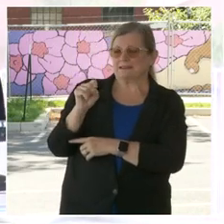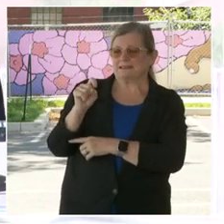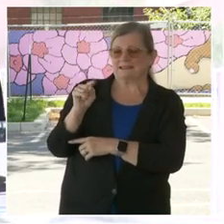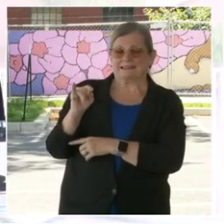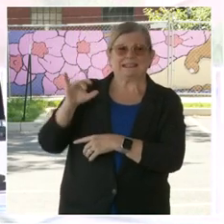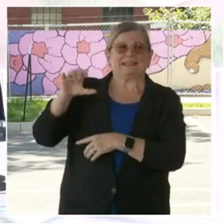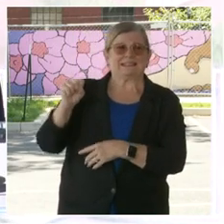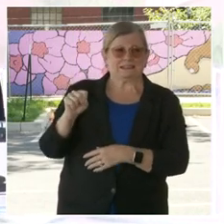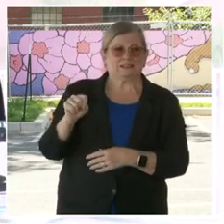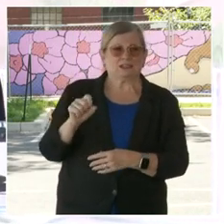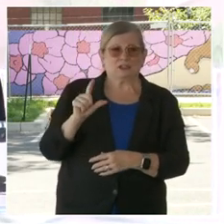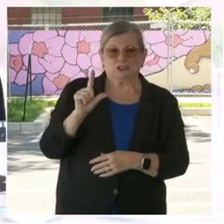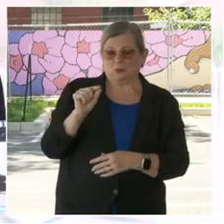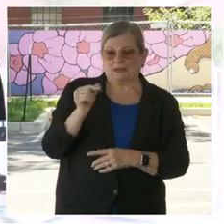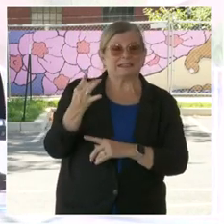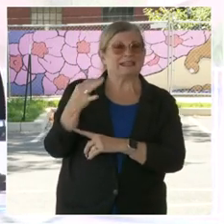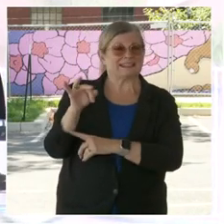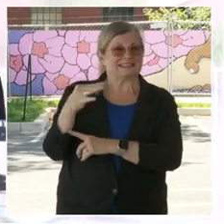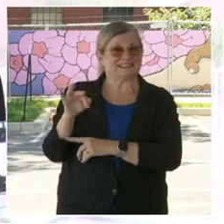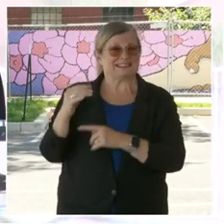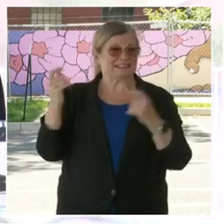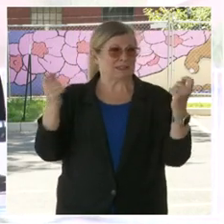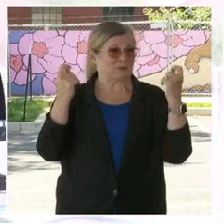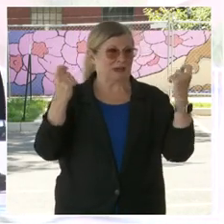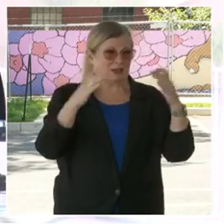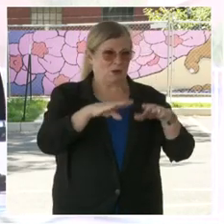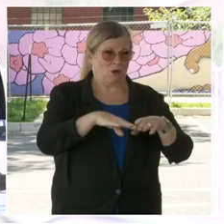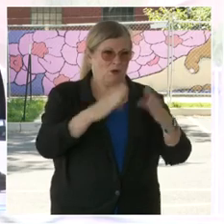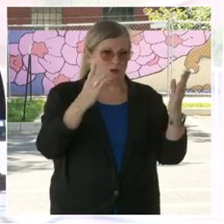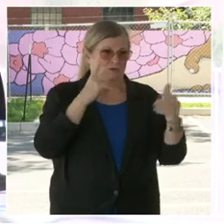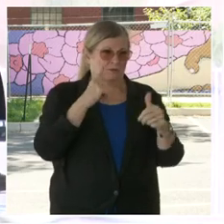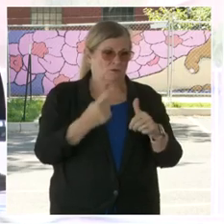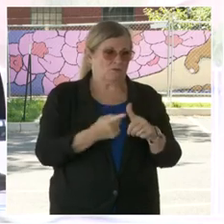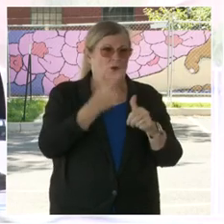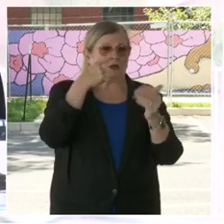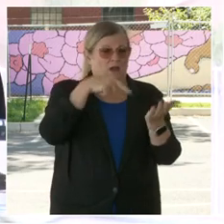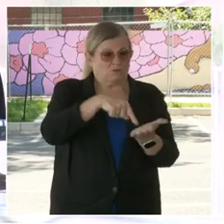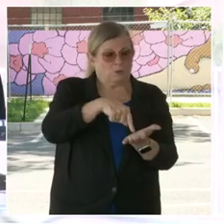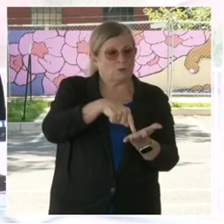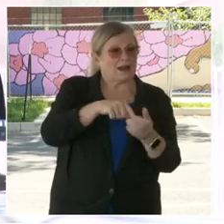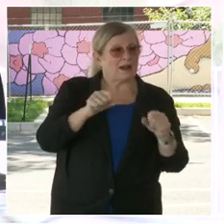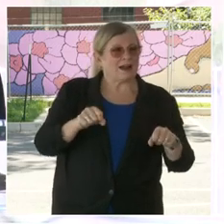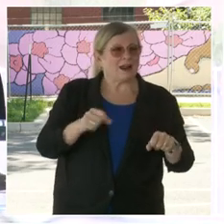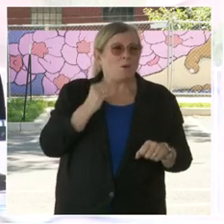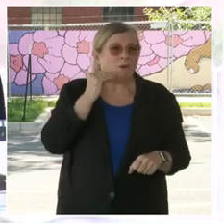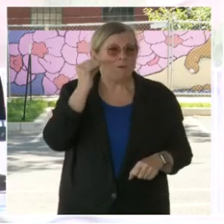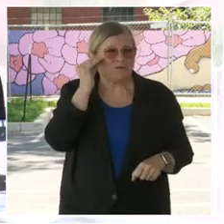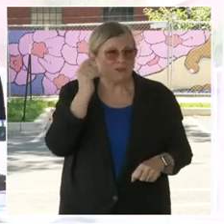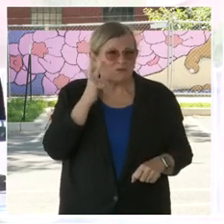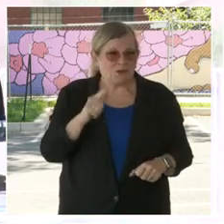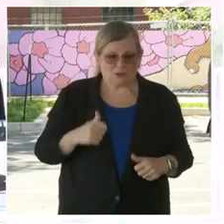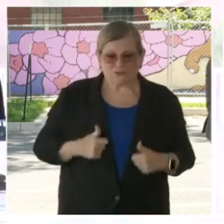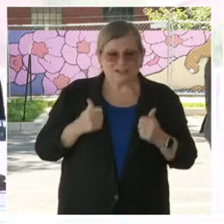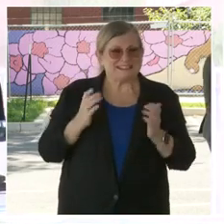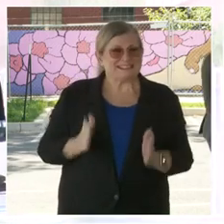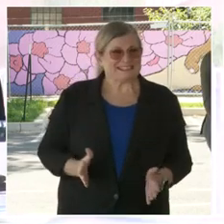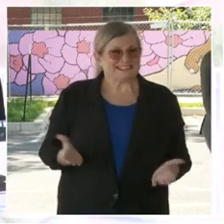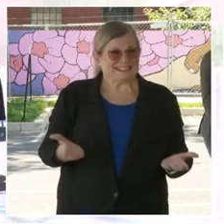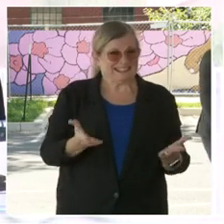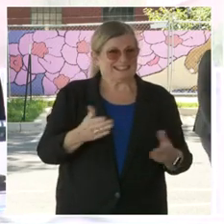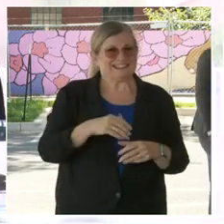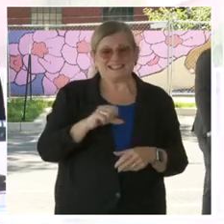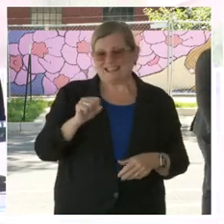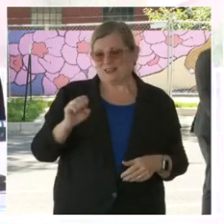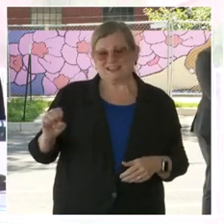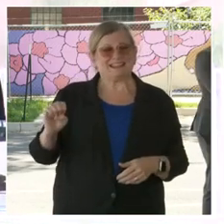the opening of the first affordable housing project, the Residences at St. Elizabeth East, which delivered